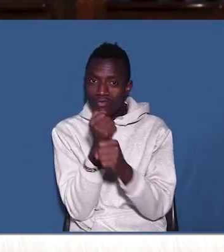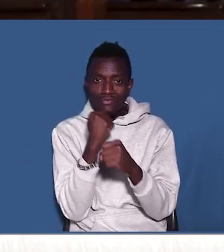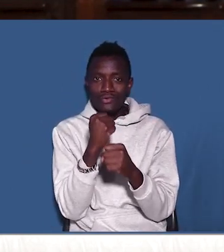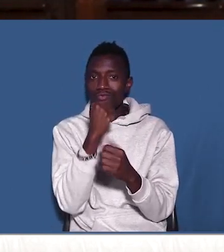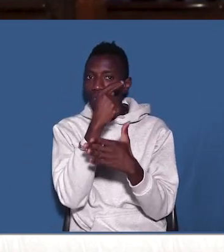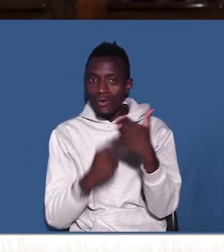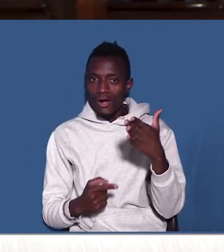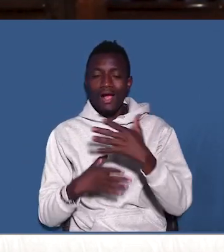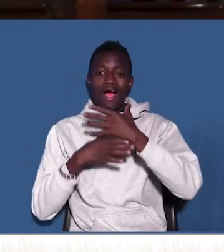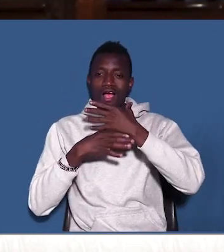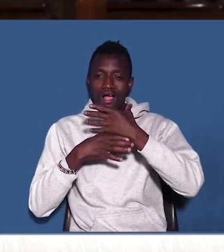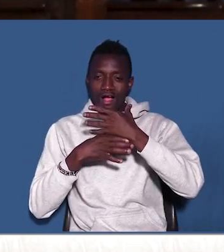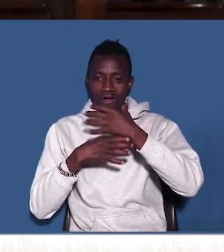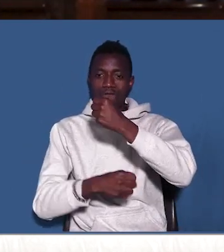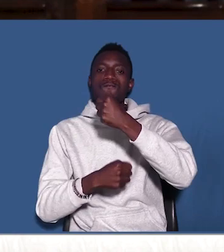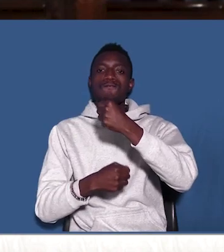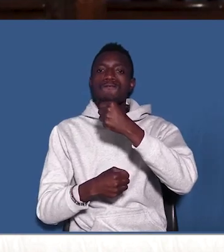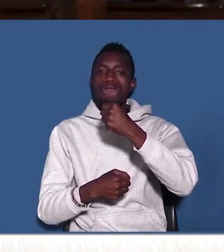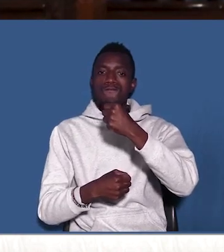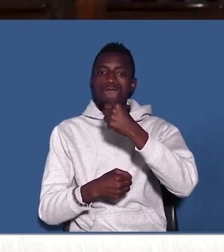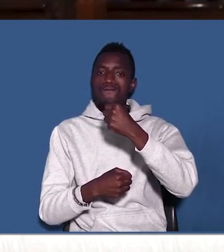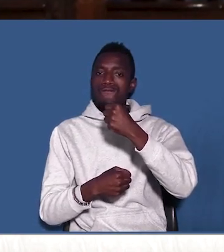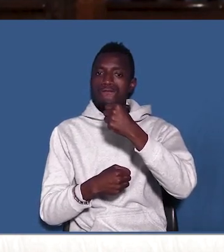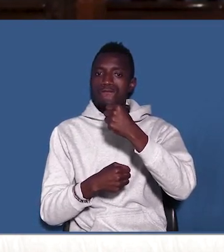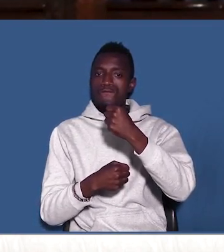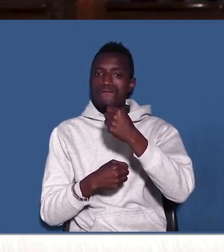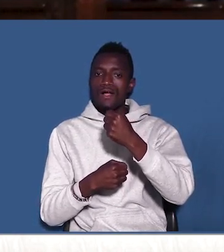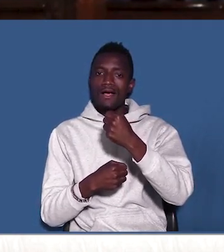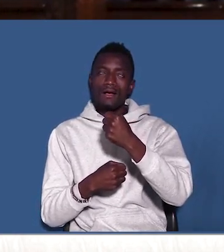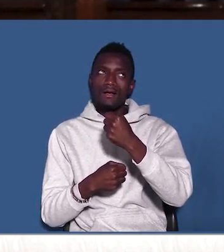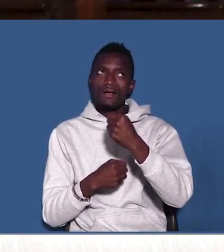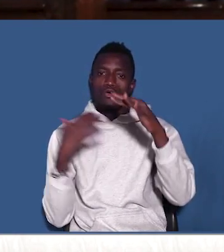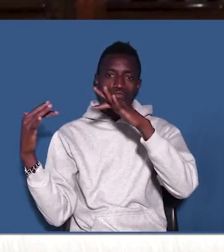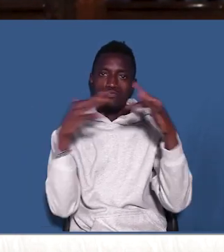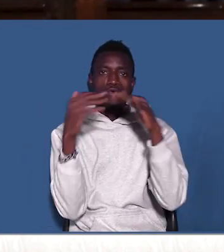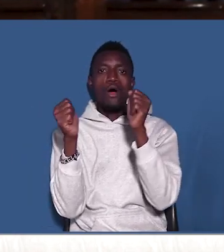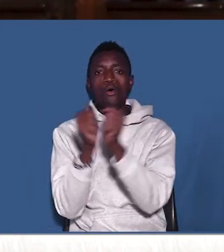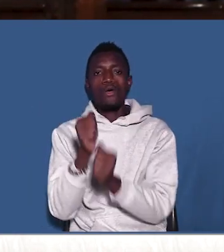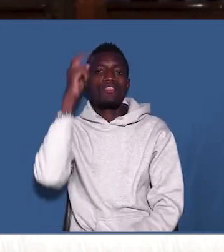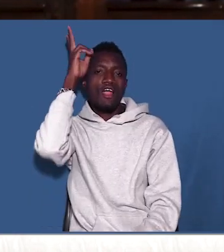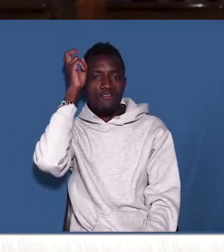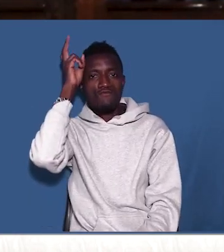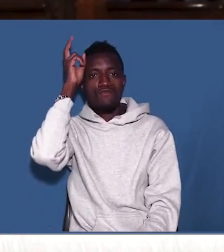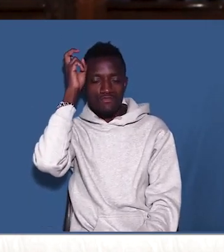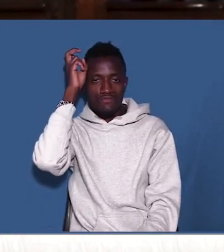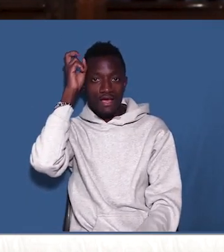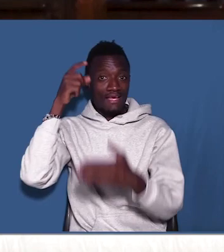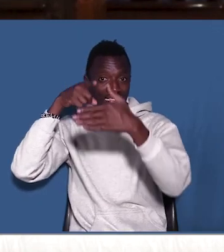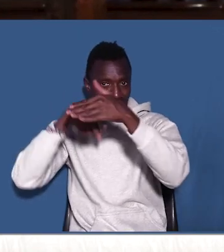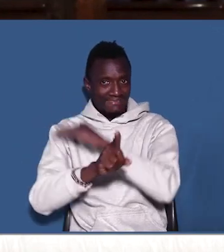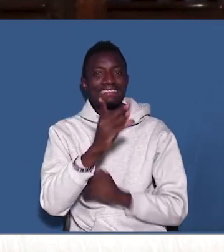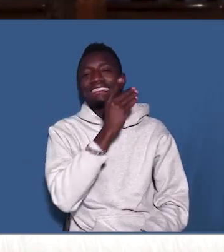public ministry. The Spirit led him into the wilderness to be tempted by the